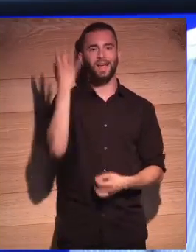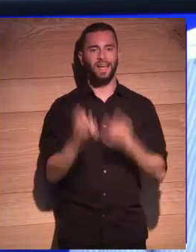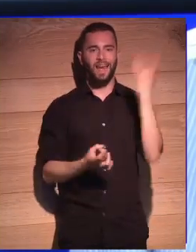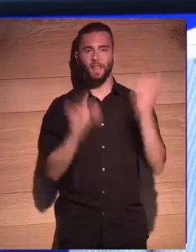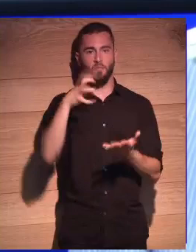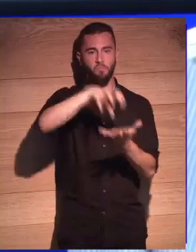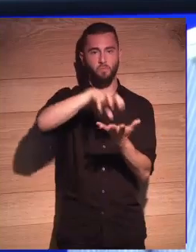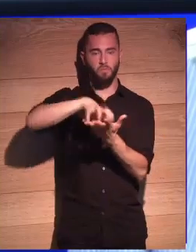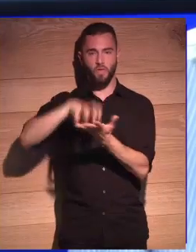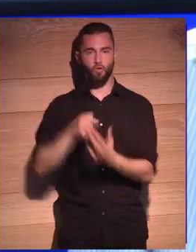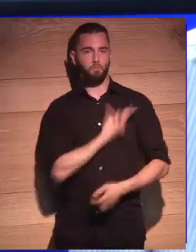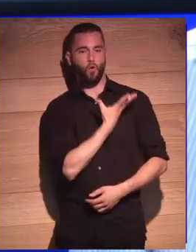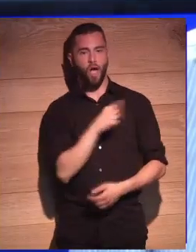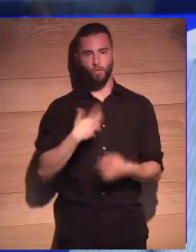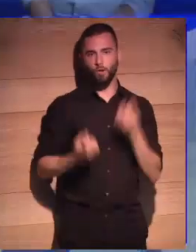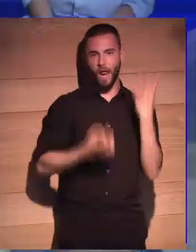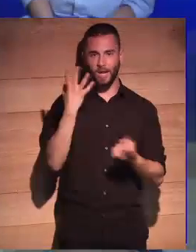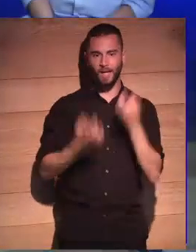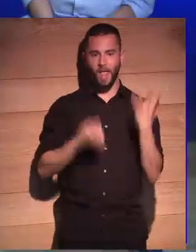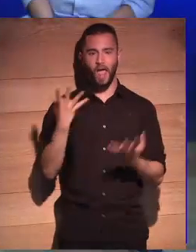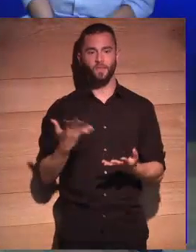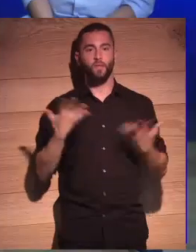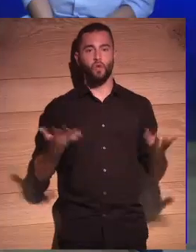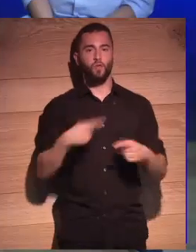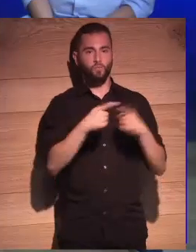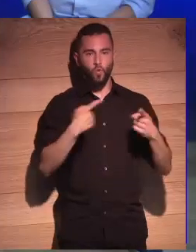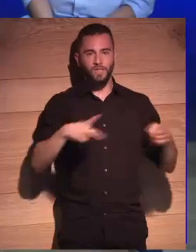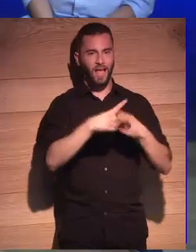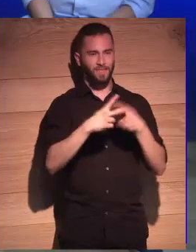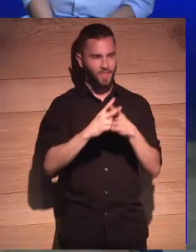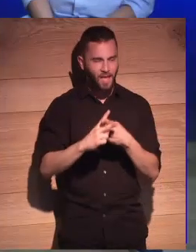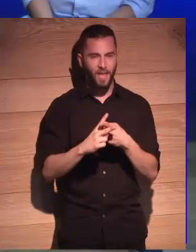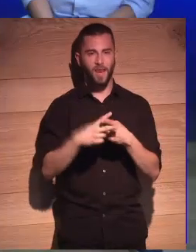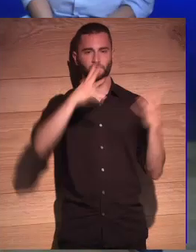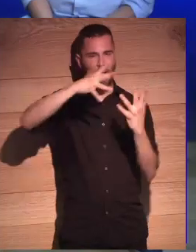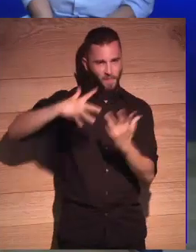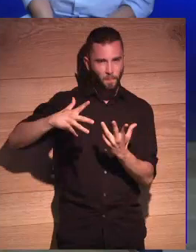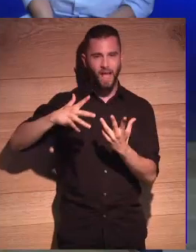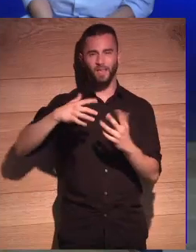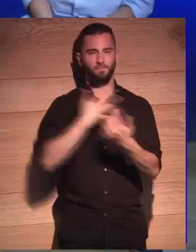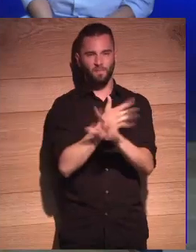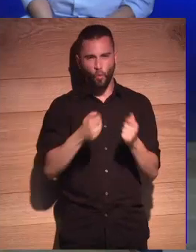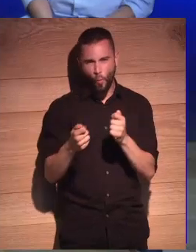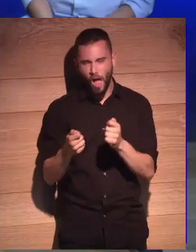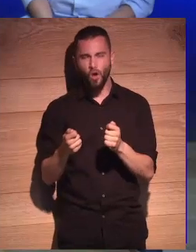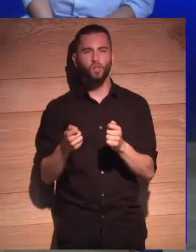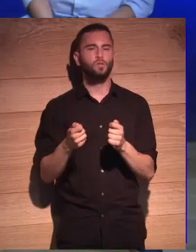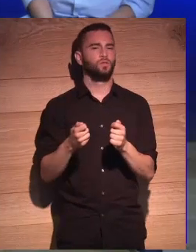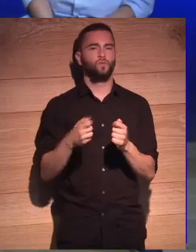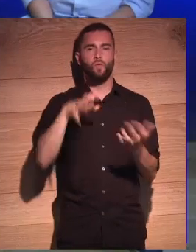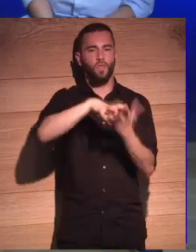It's a creative school. It's a vocational creative school. They have music, they have workshops, they have